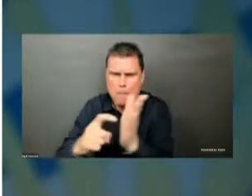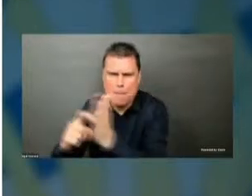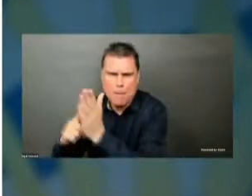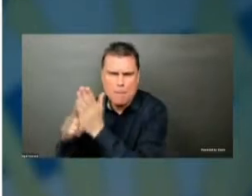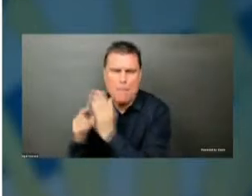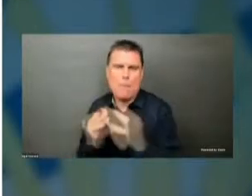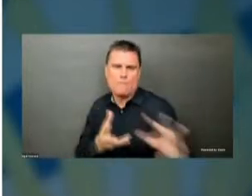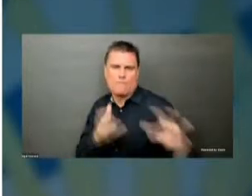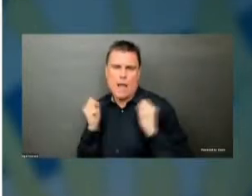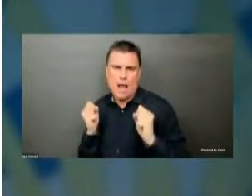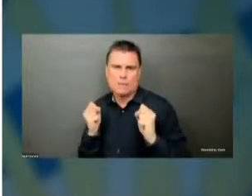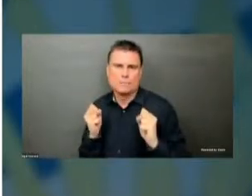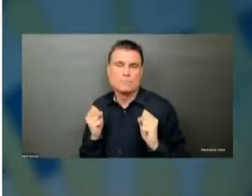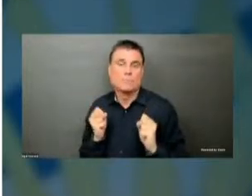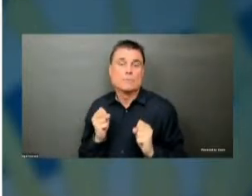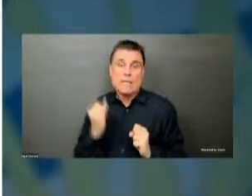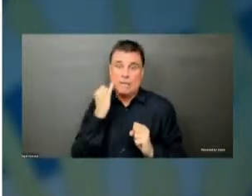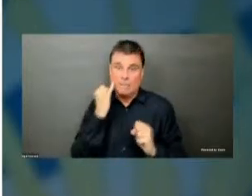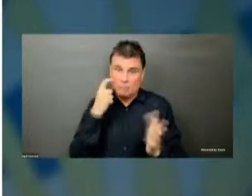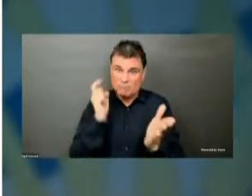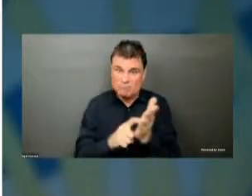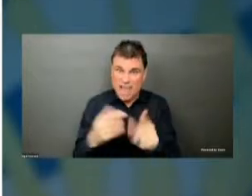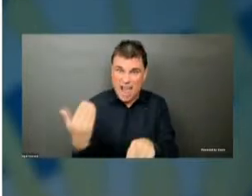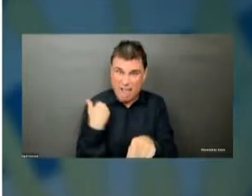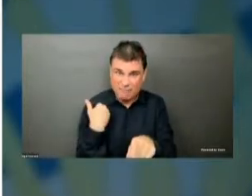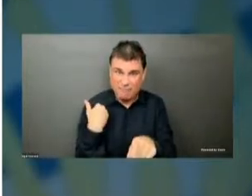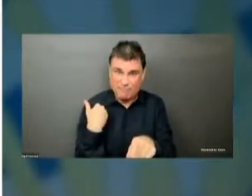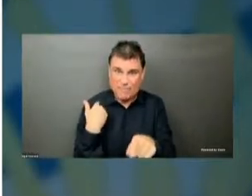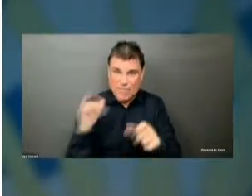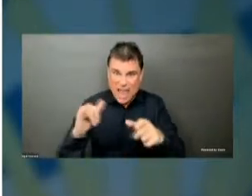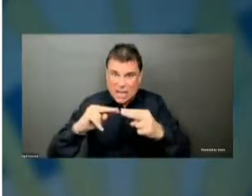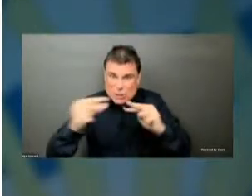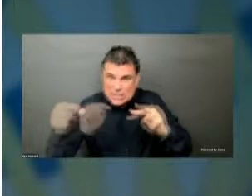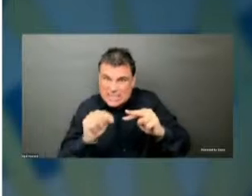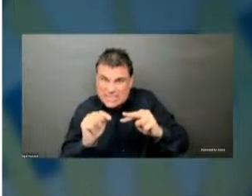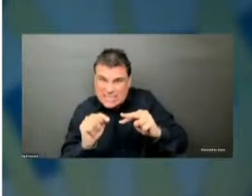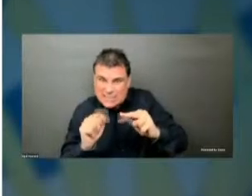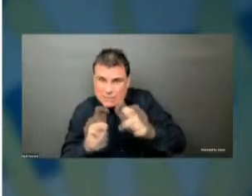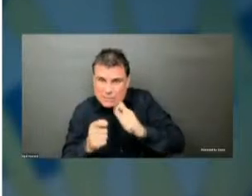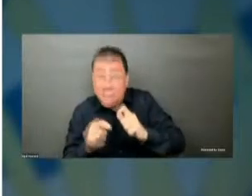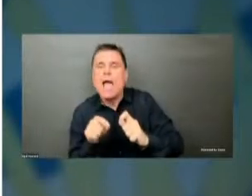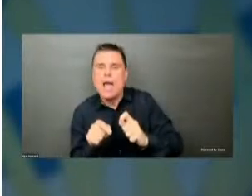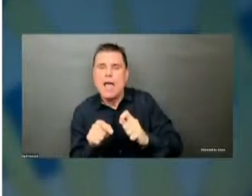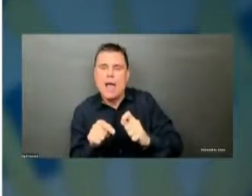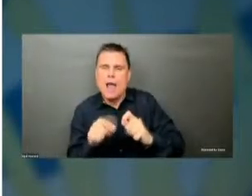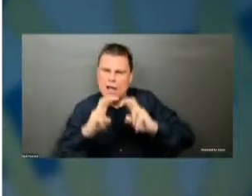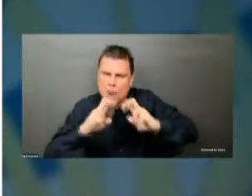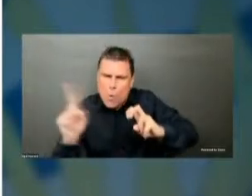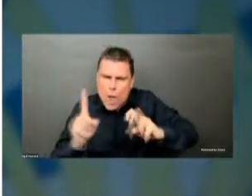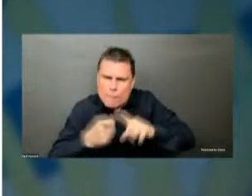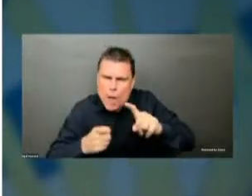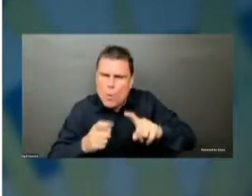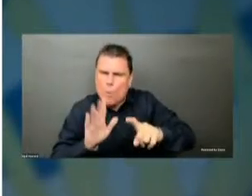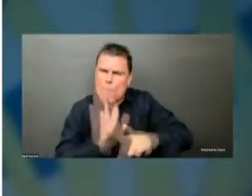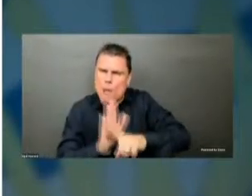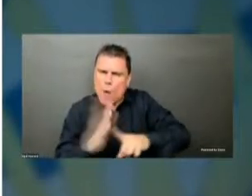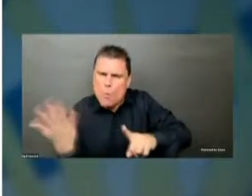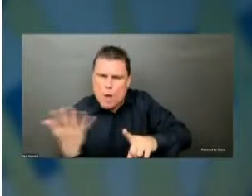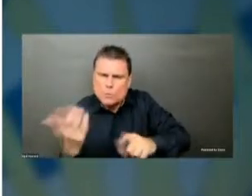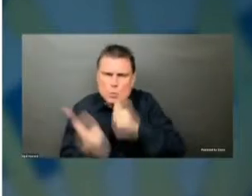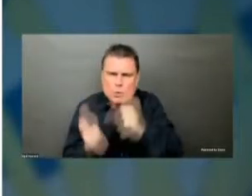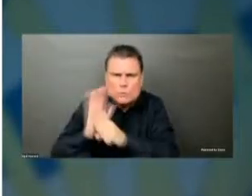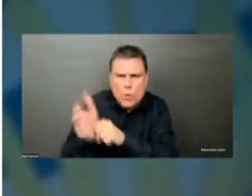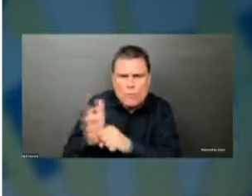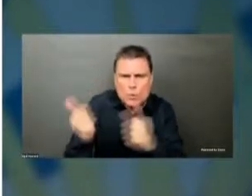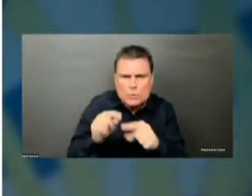genome sequencing on those targeted isolates, we call them, or the swabs, the virus that's